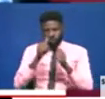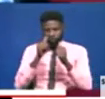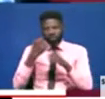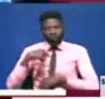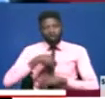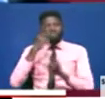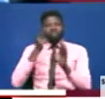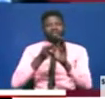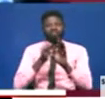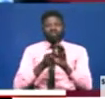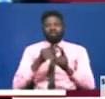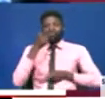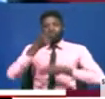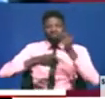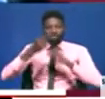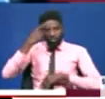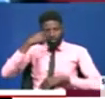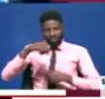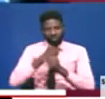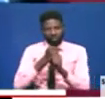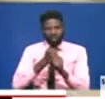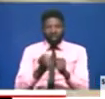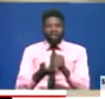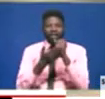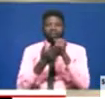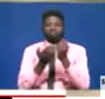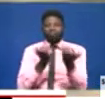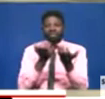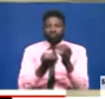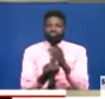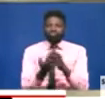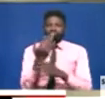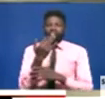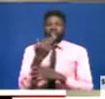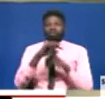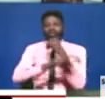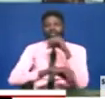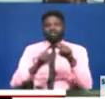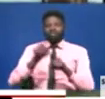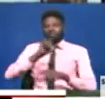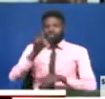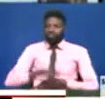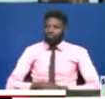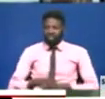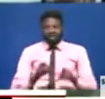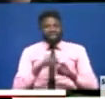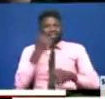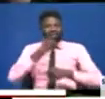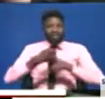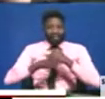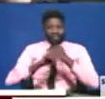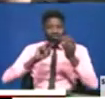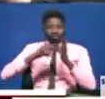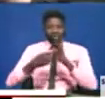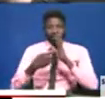policy making that will spark growth and business within the region and the country at large. On ongoing infrastructure projects such as the